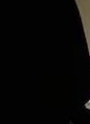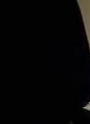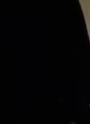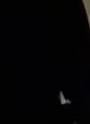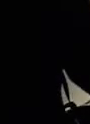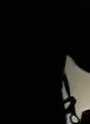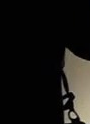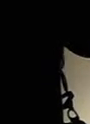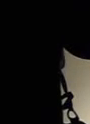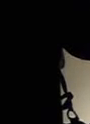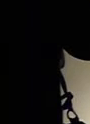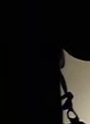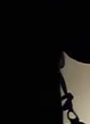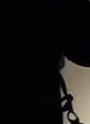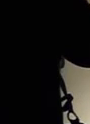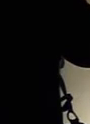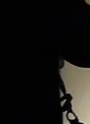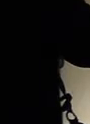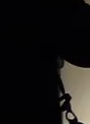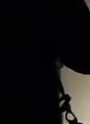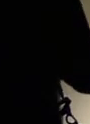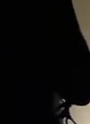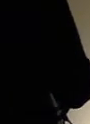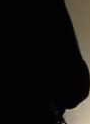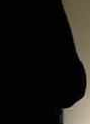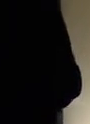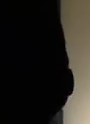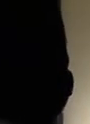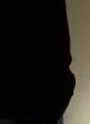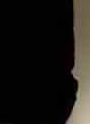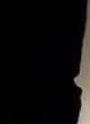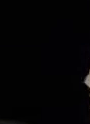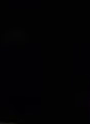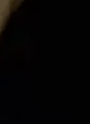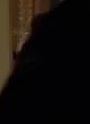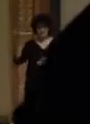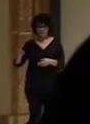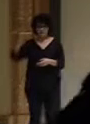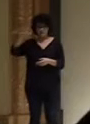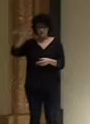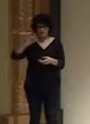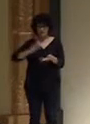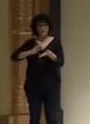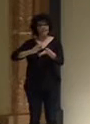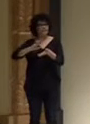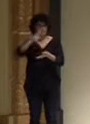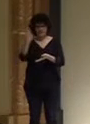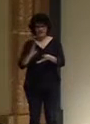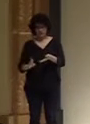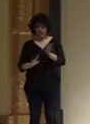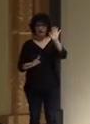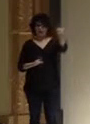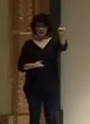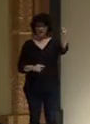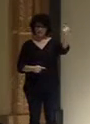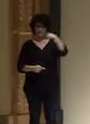Silva, Brazilian artist from Piauí, a state in the north of Brazil, and founder and director of Metaphor Teatro.